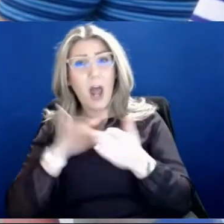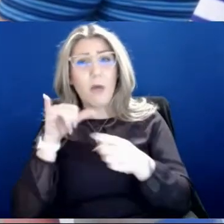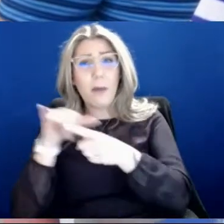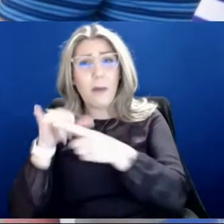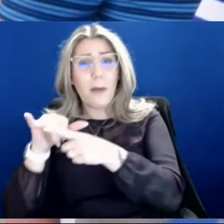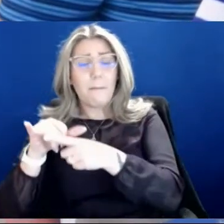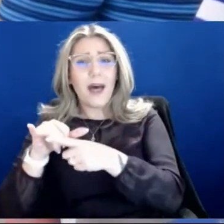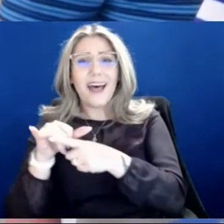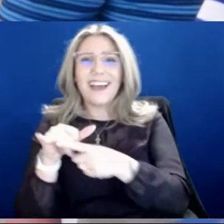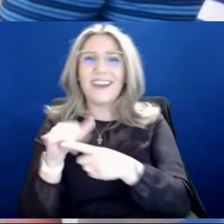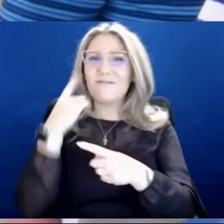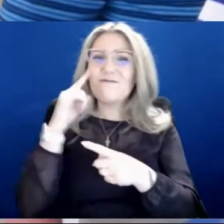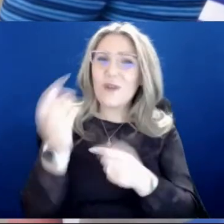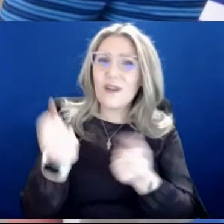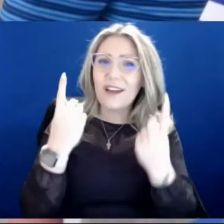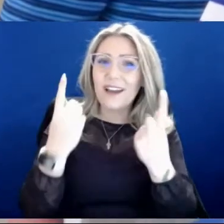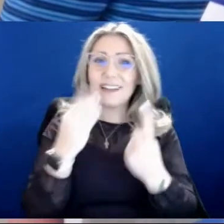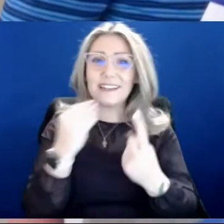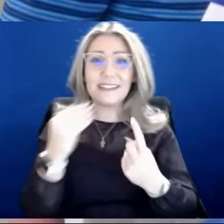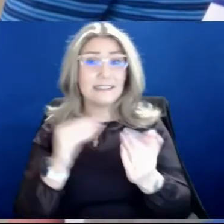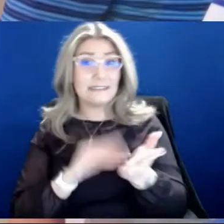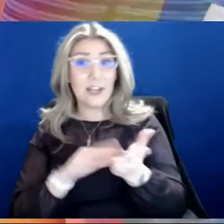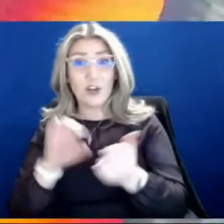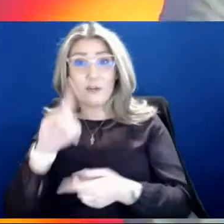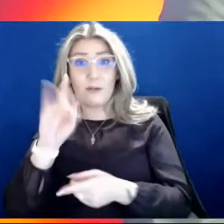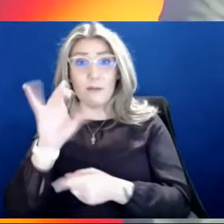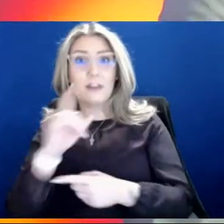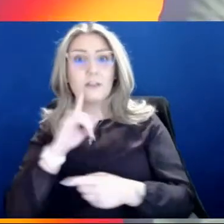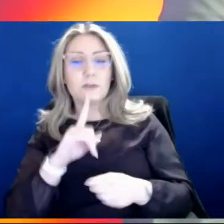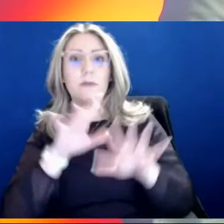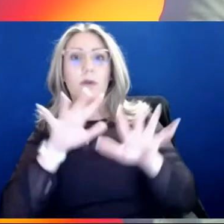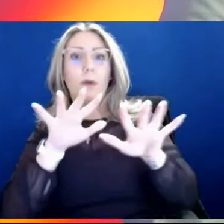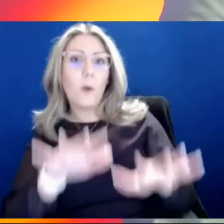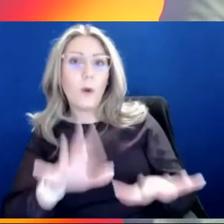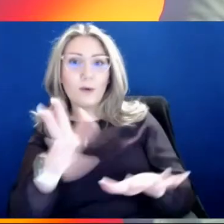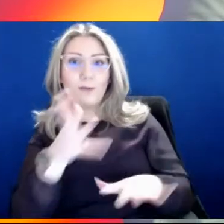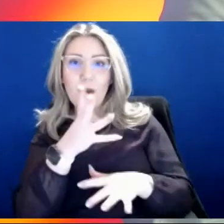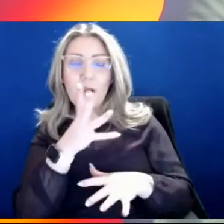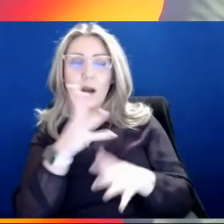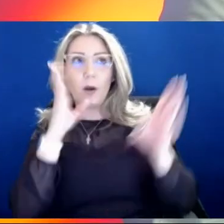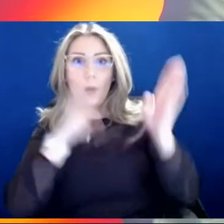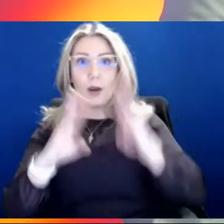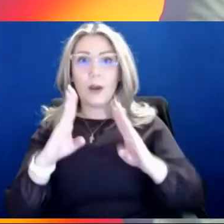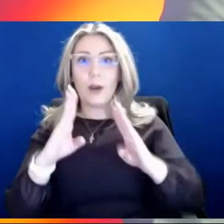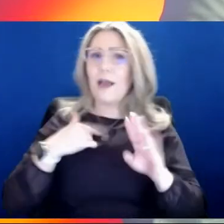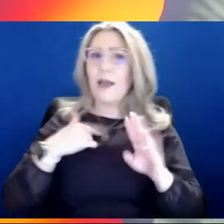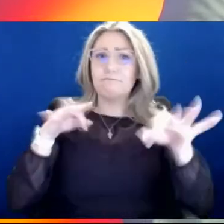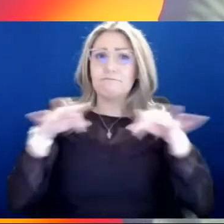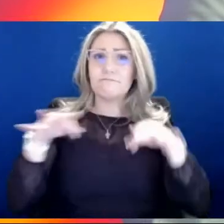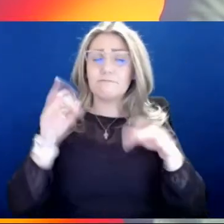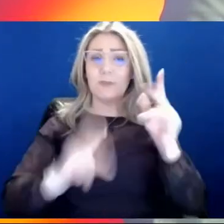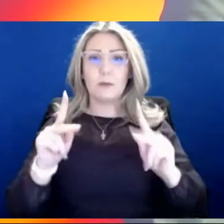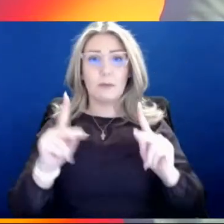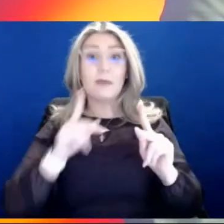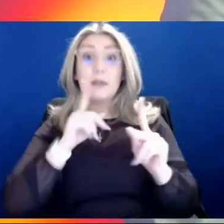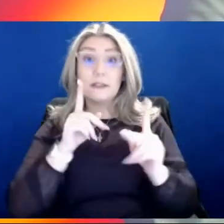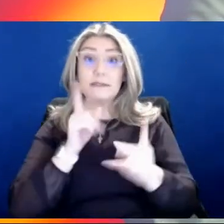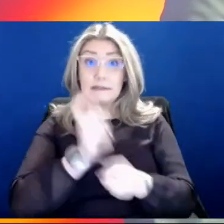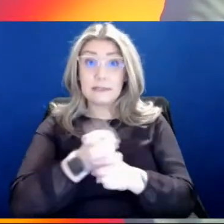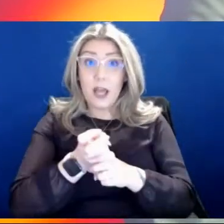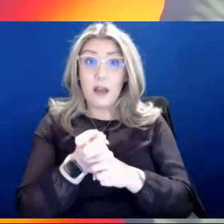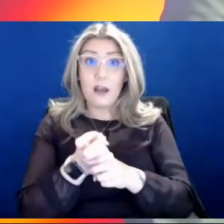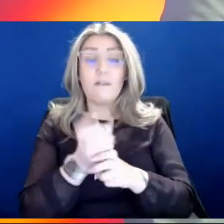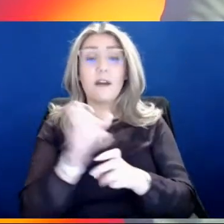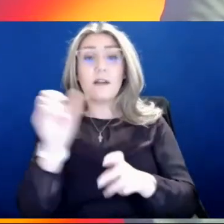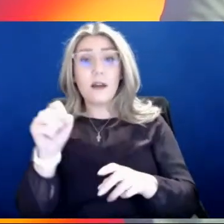was even able to calm down her mom, who was worried sick. Well, I just explained to people that this is a rocky road, but it's better to